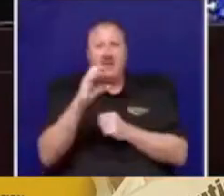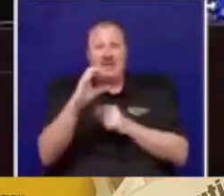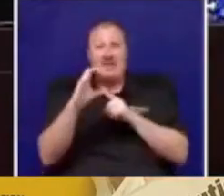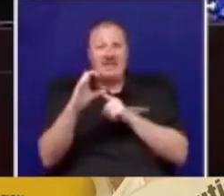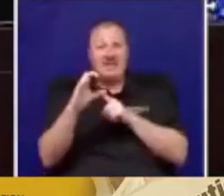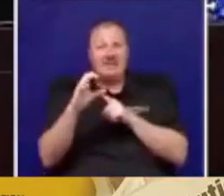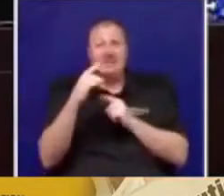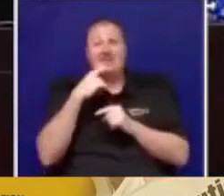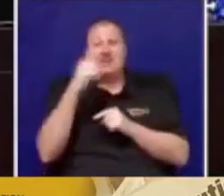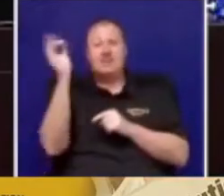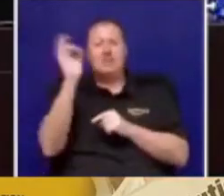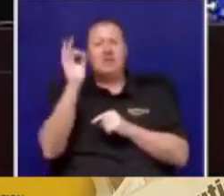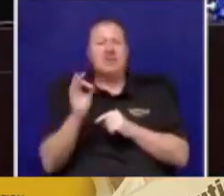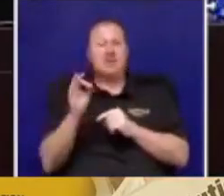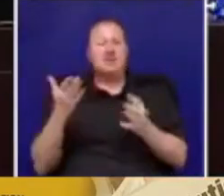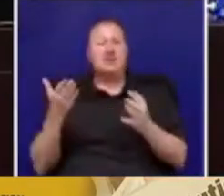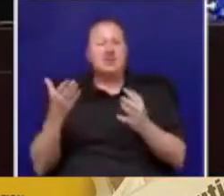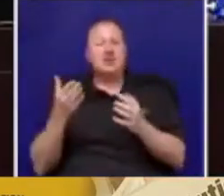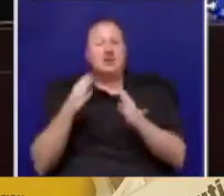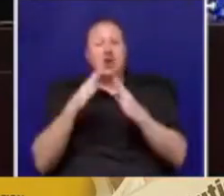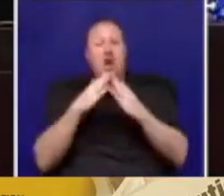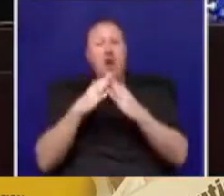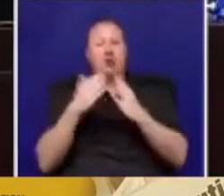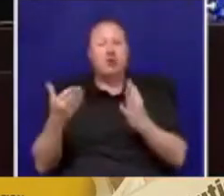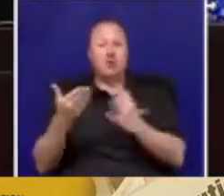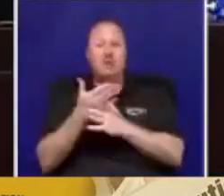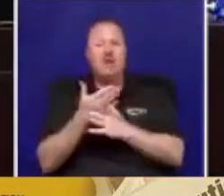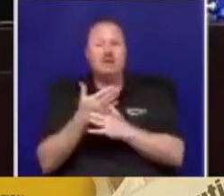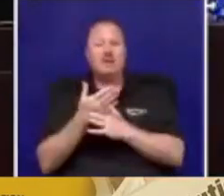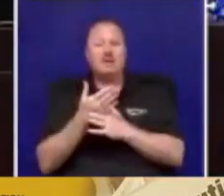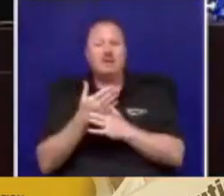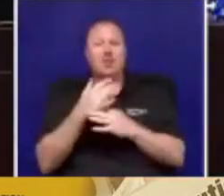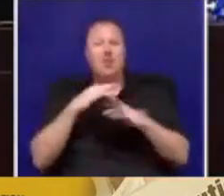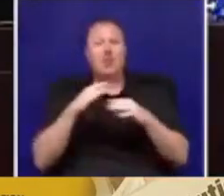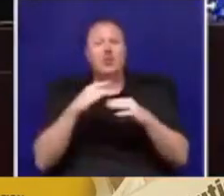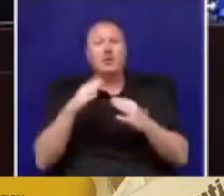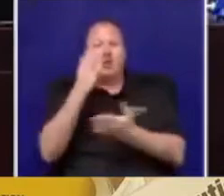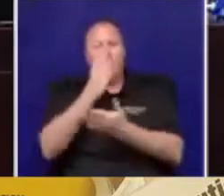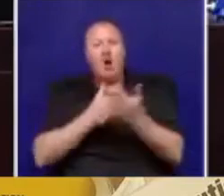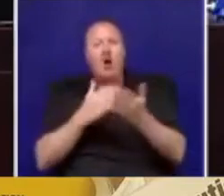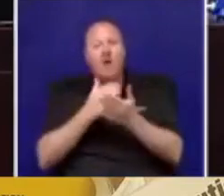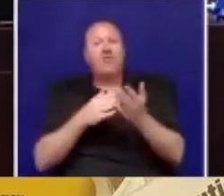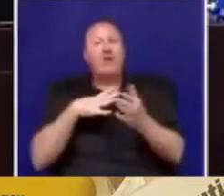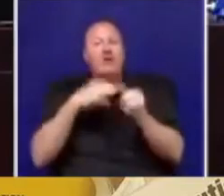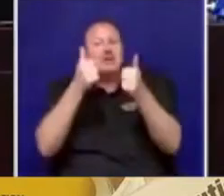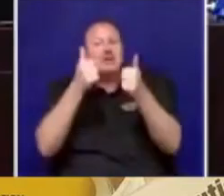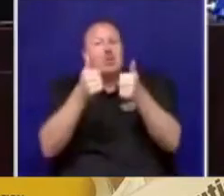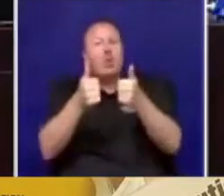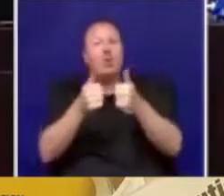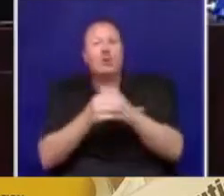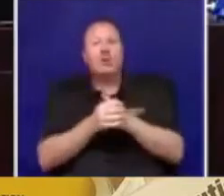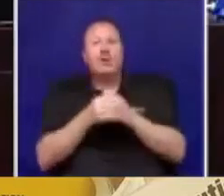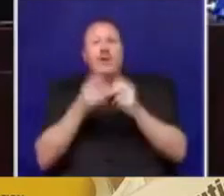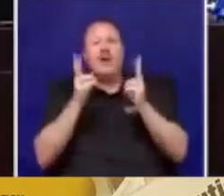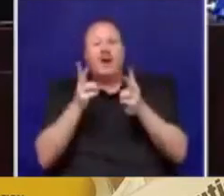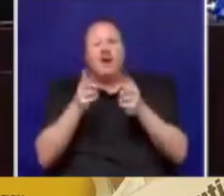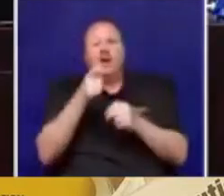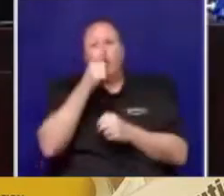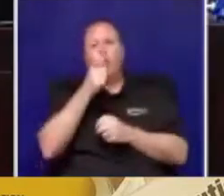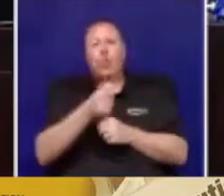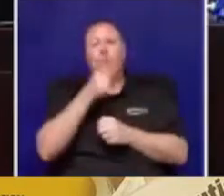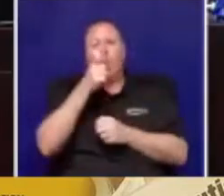of households with access to pipe water have halved, which is again commendable, but again, a cruel, cruel,